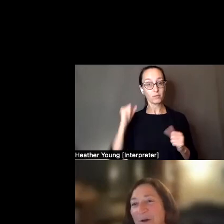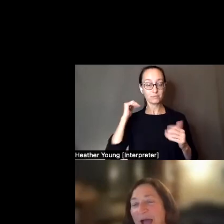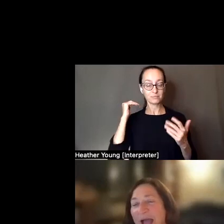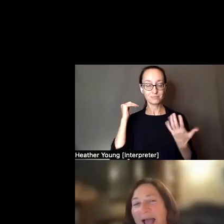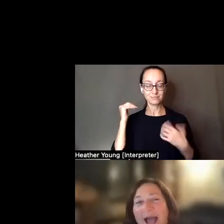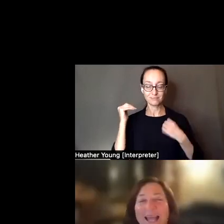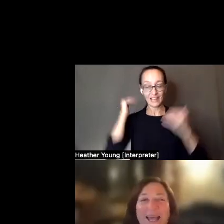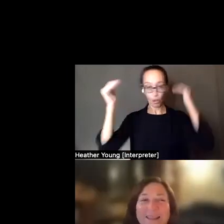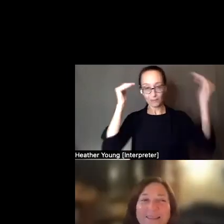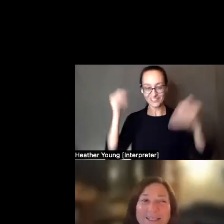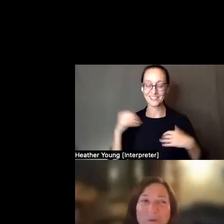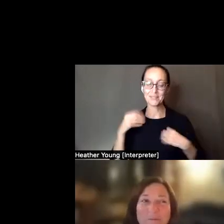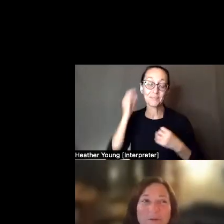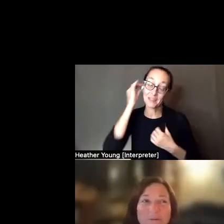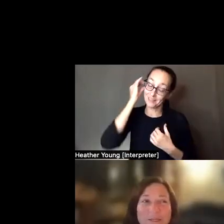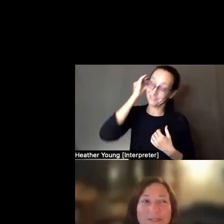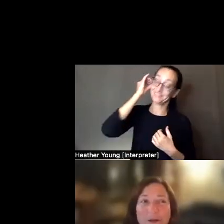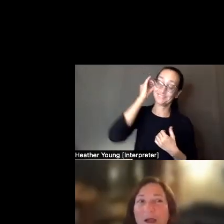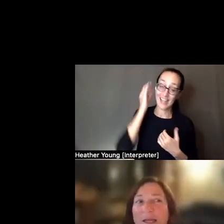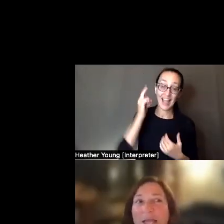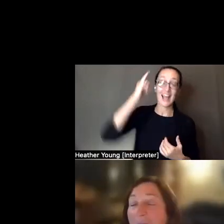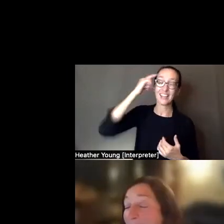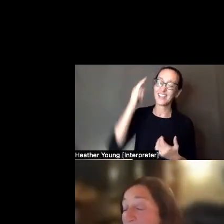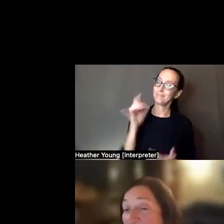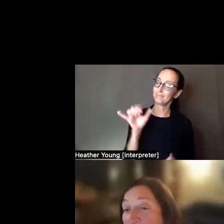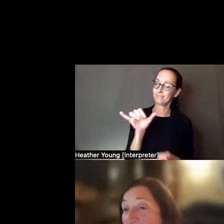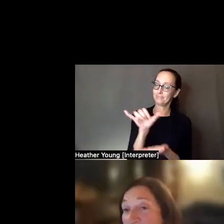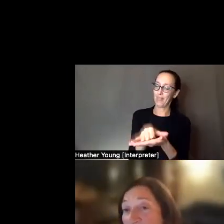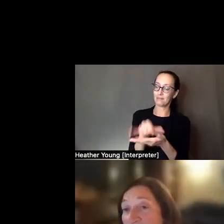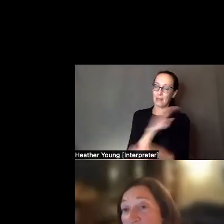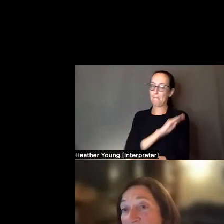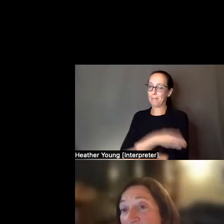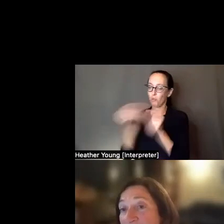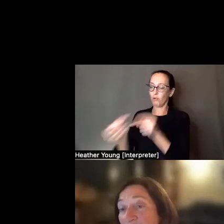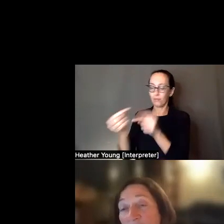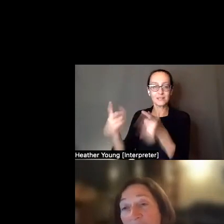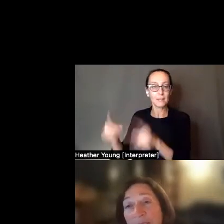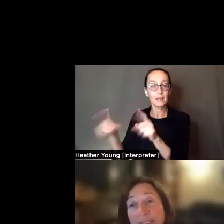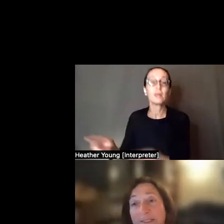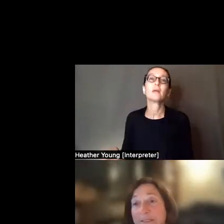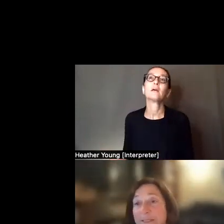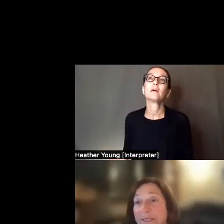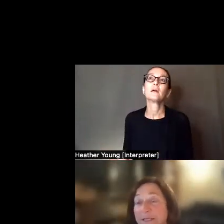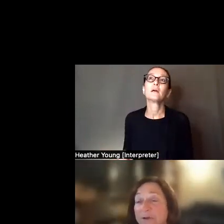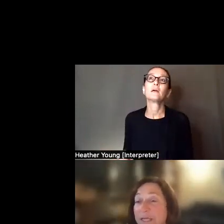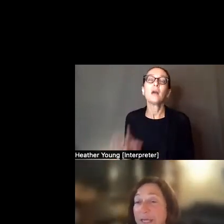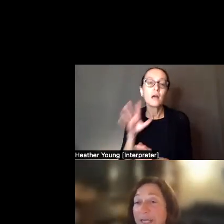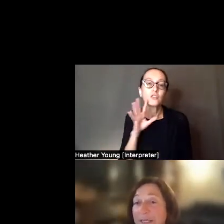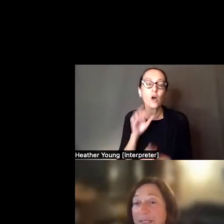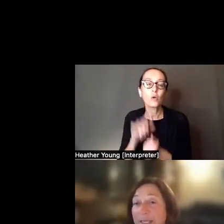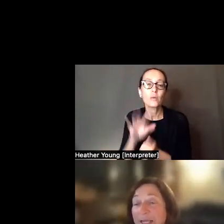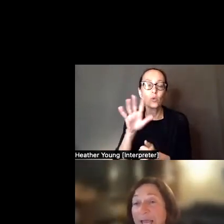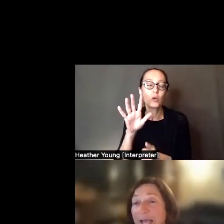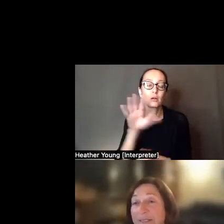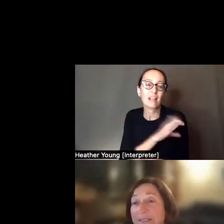So I think that's probably what's going on. I would talk to your audiologist at your clinic